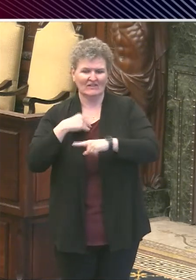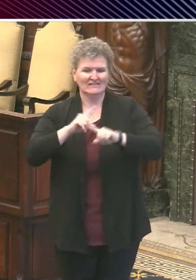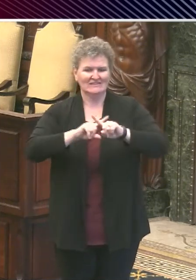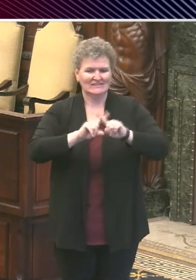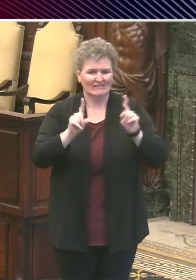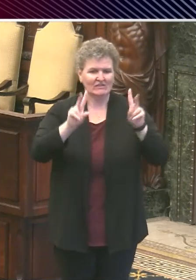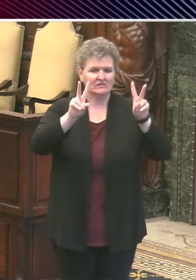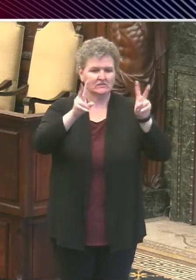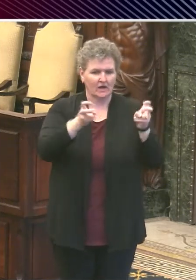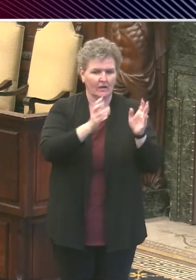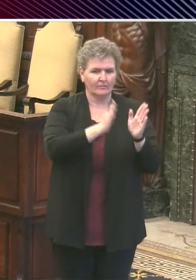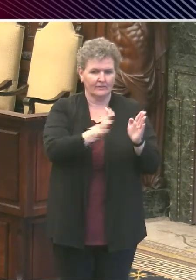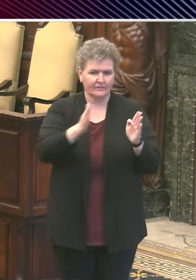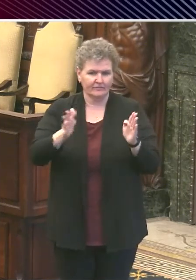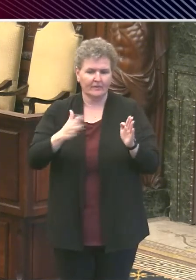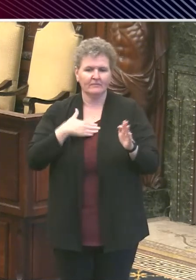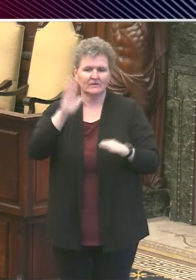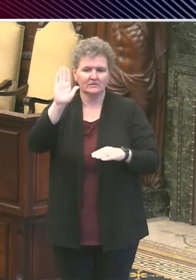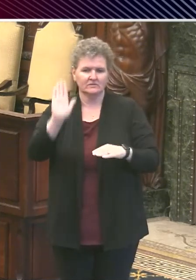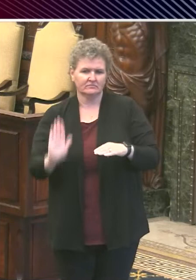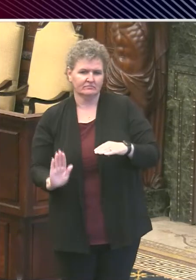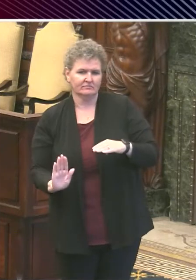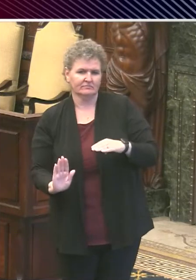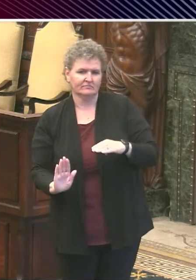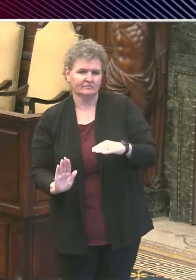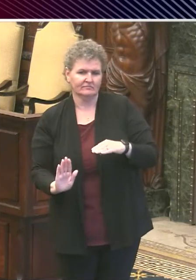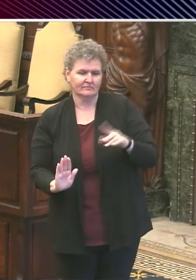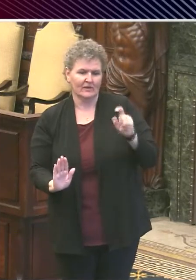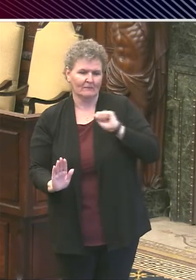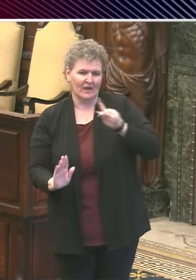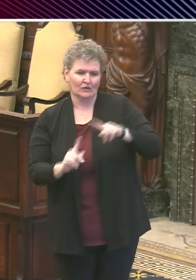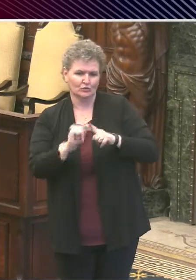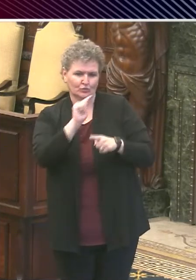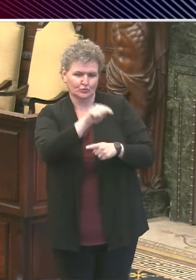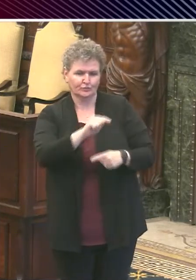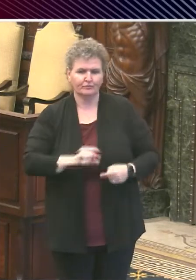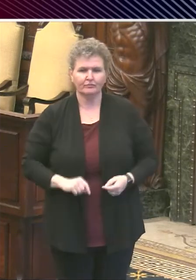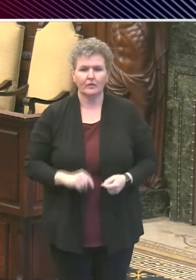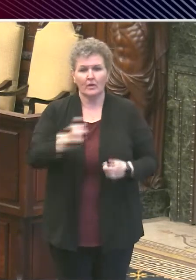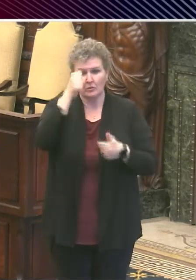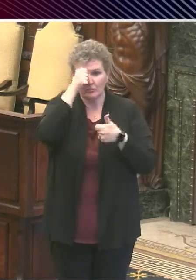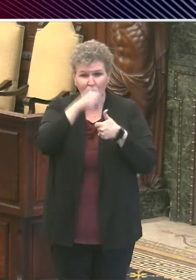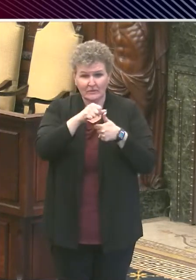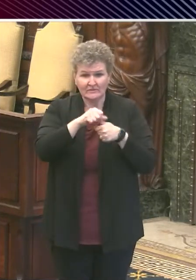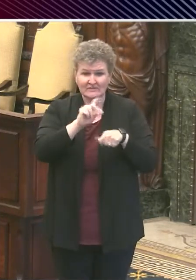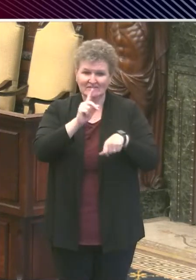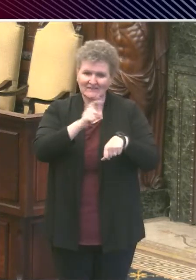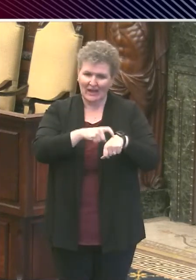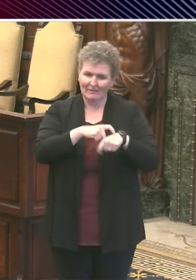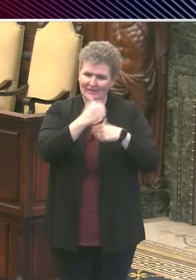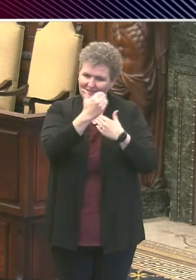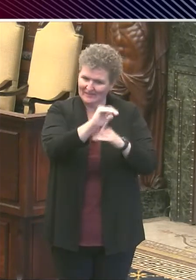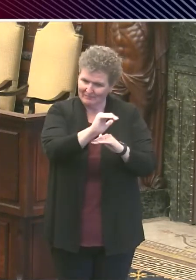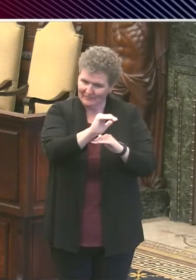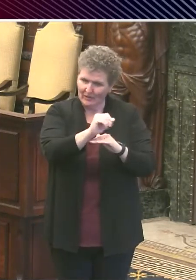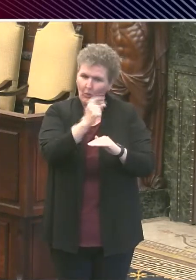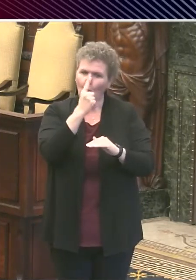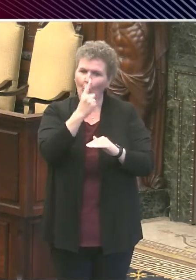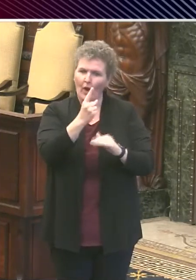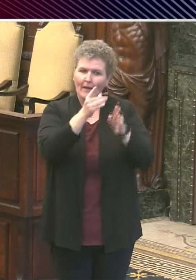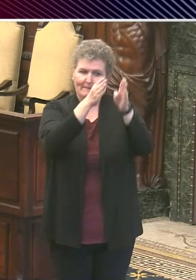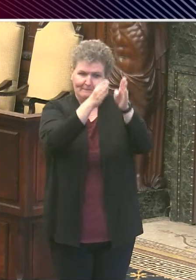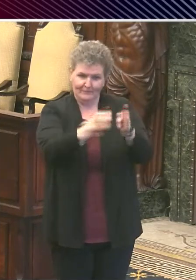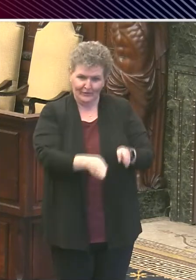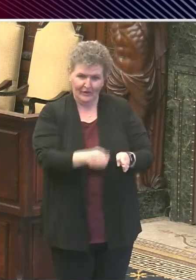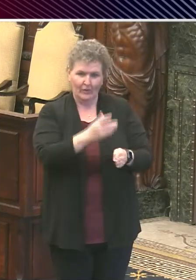different topic, please lower it and we will try to get to it later. And remember, of course, we have limited time, so only one representative from each